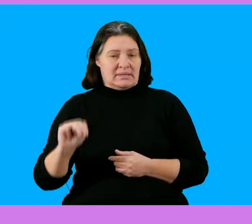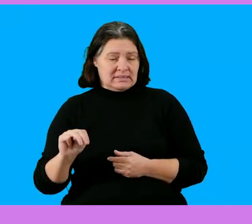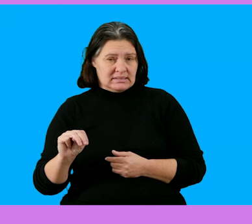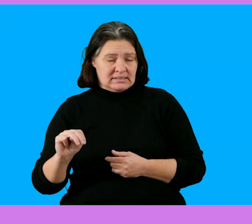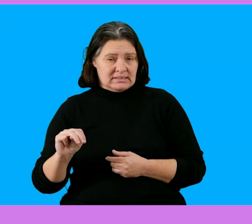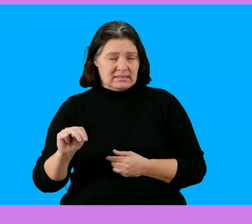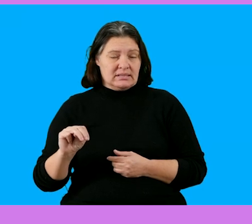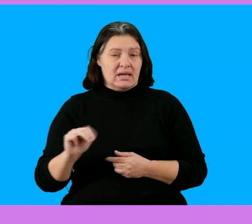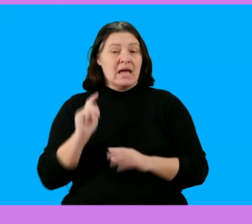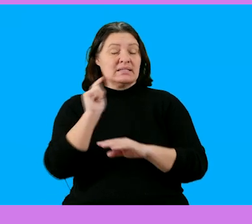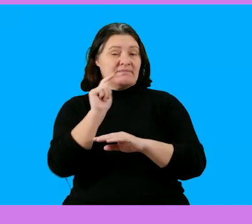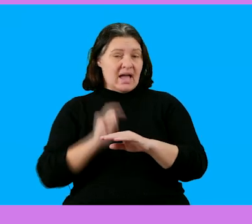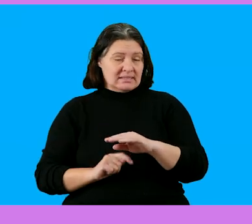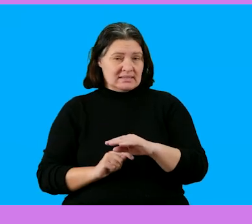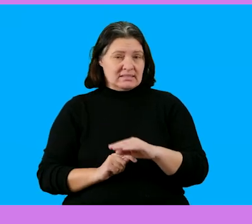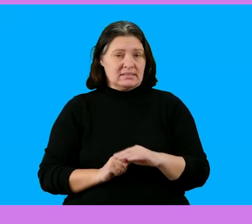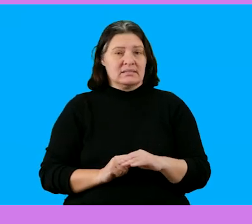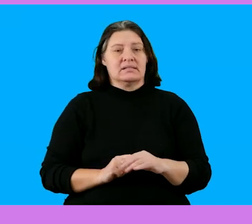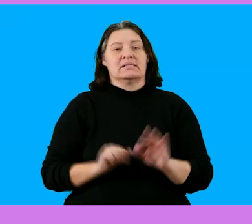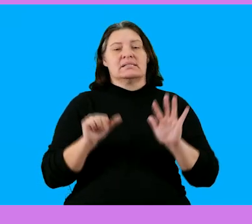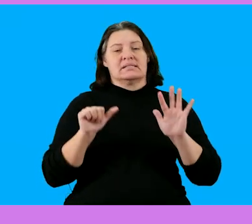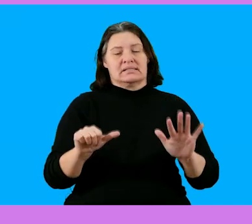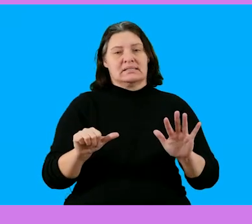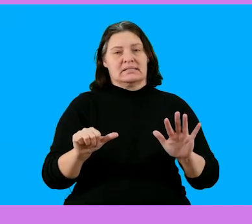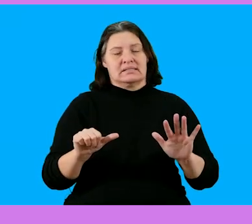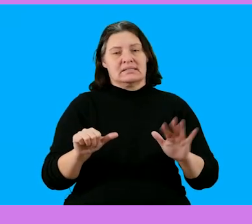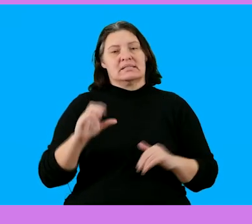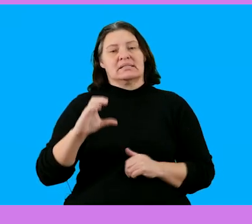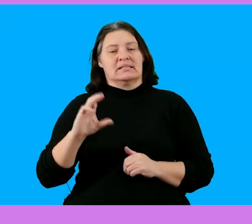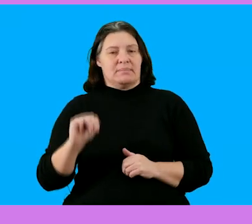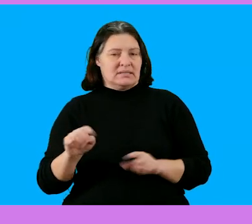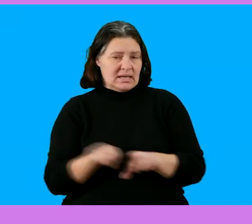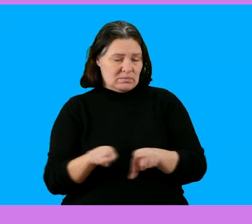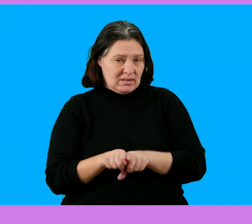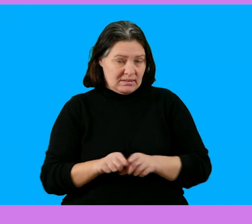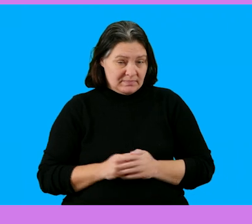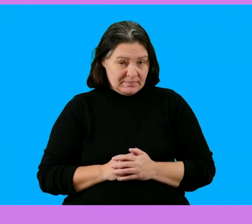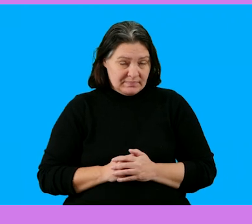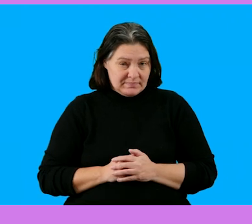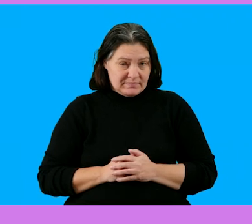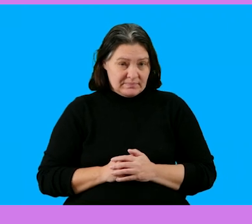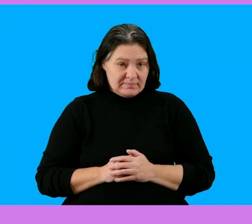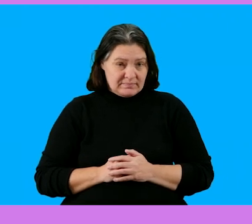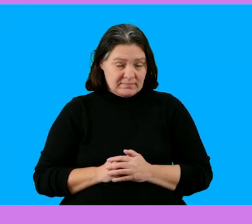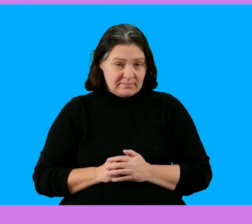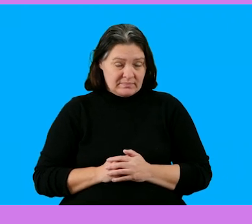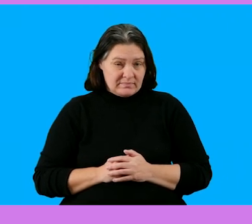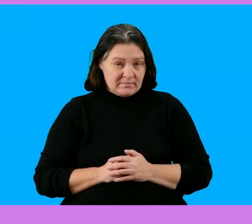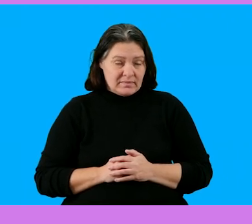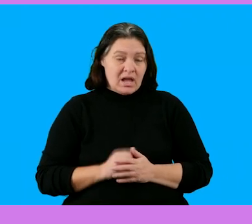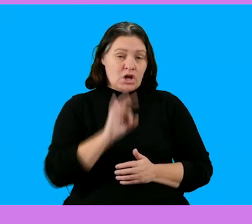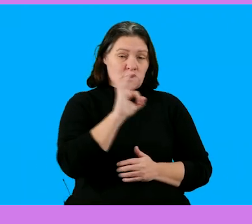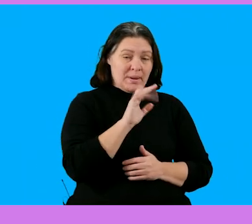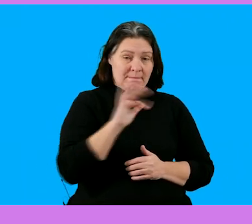centimeters. And I'll divide that by 6 centimeters as well. Okay, so remember now you have